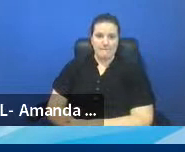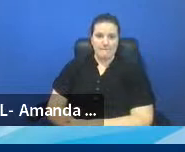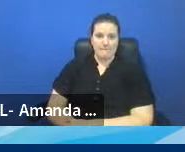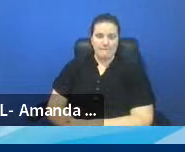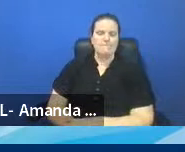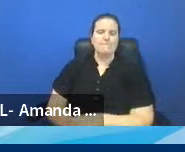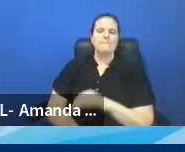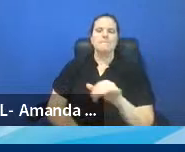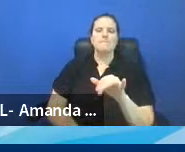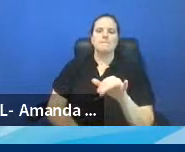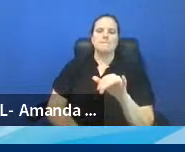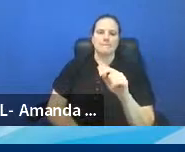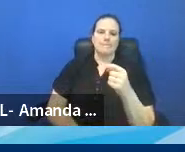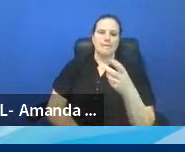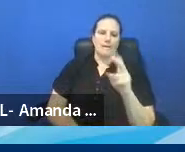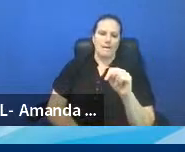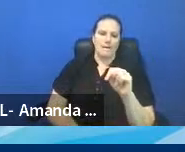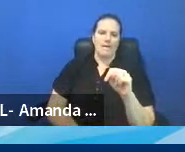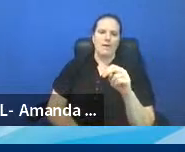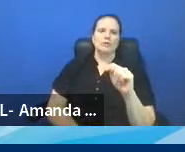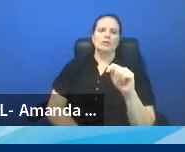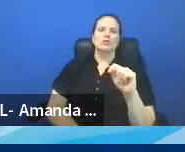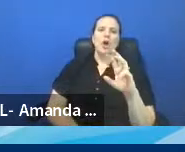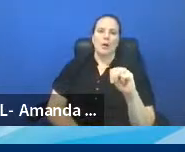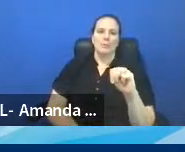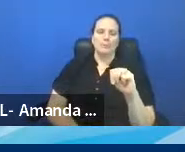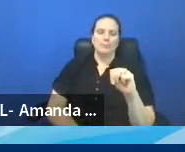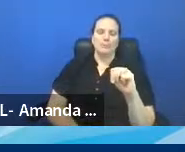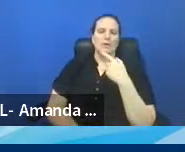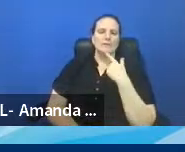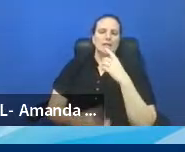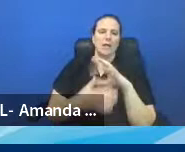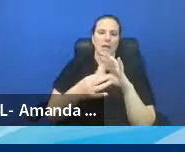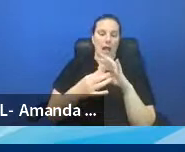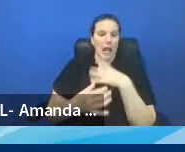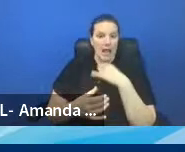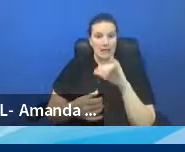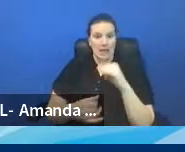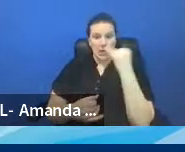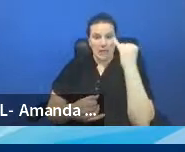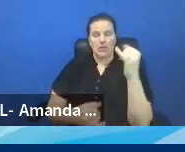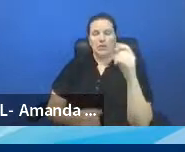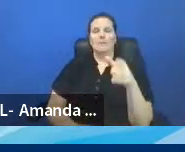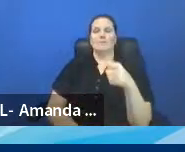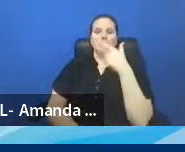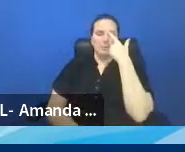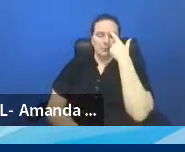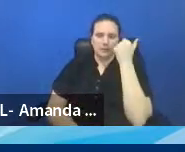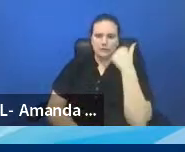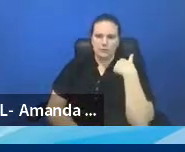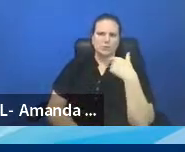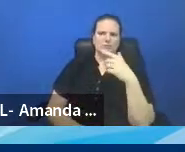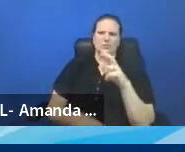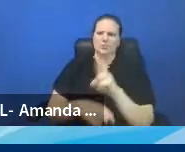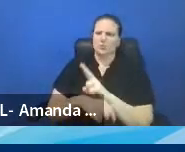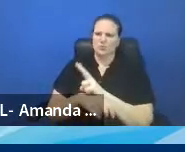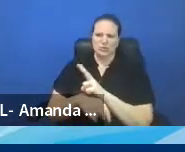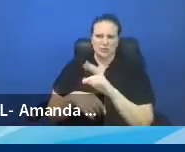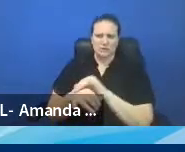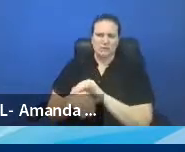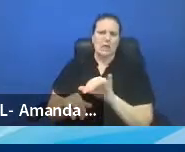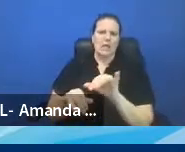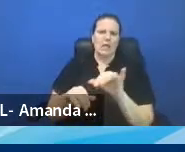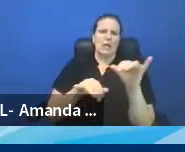Tom was saying, I really like that idea of being able to, especially because we are utilizing the